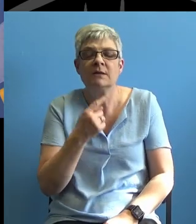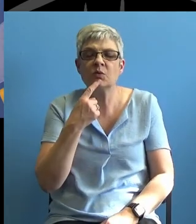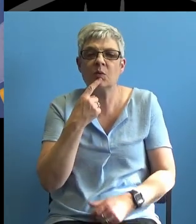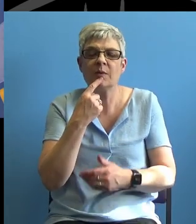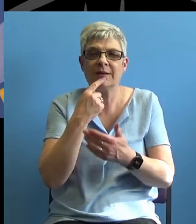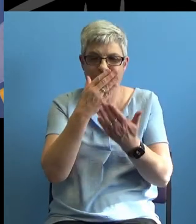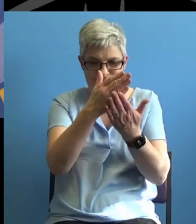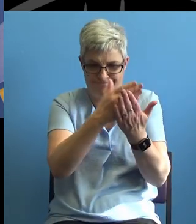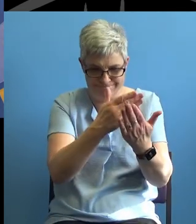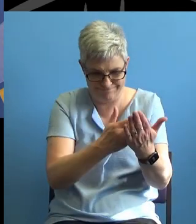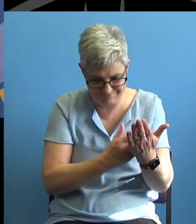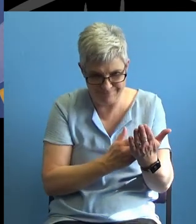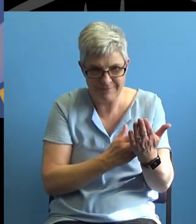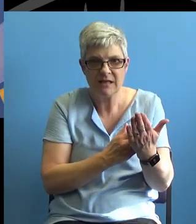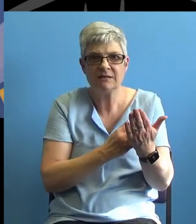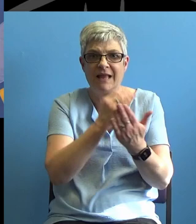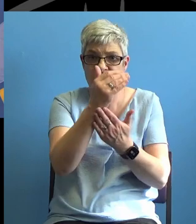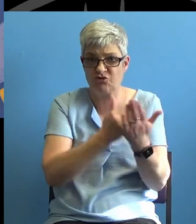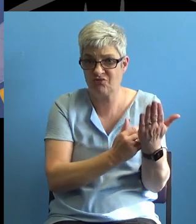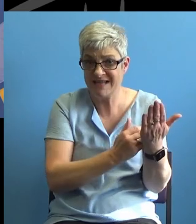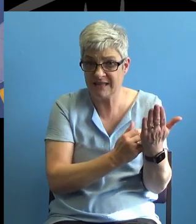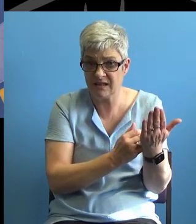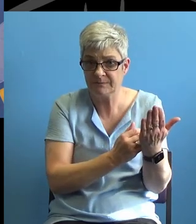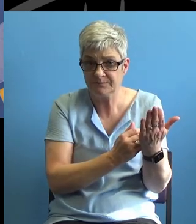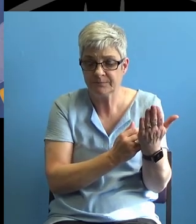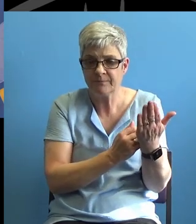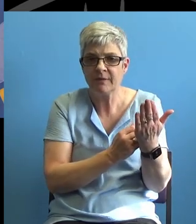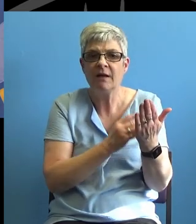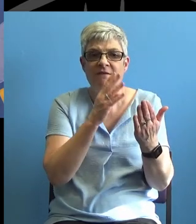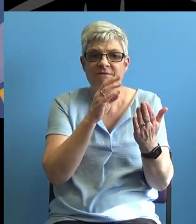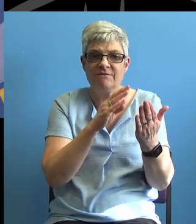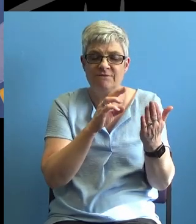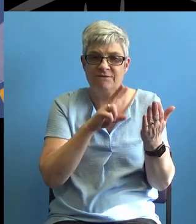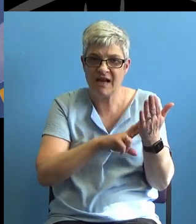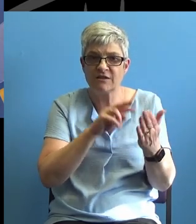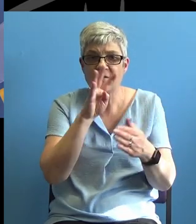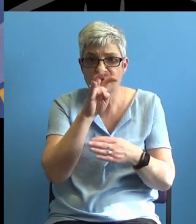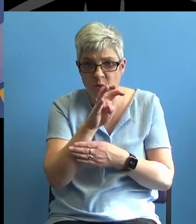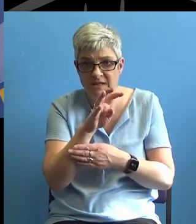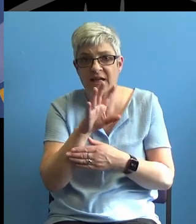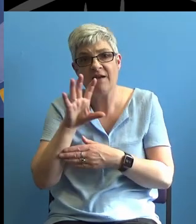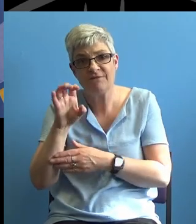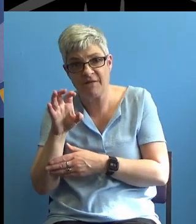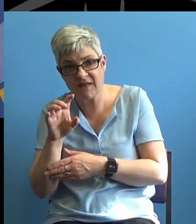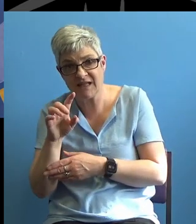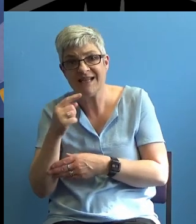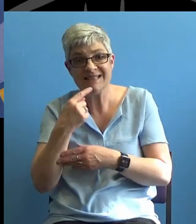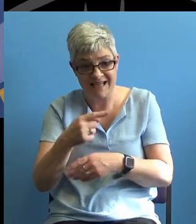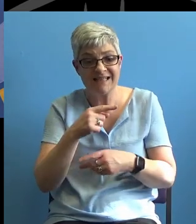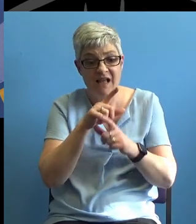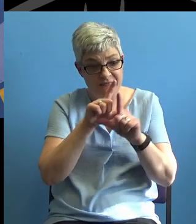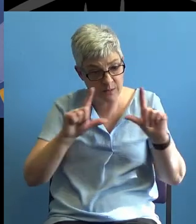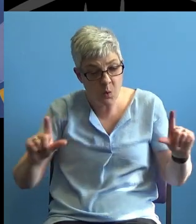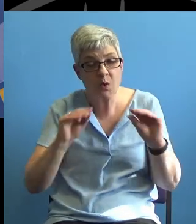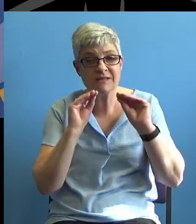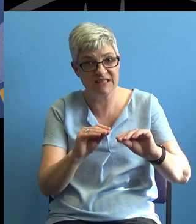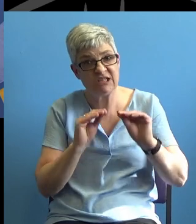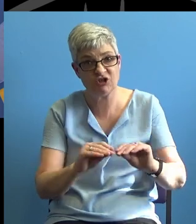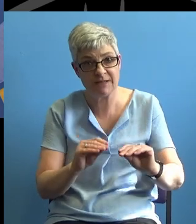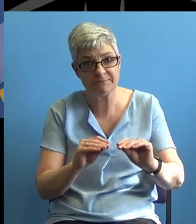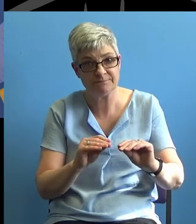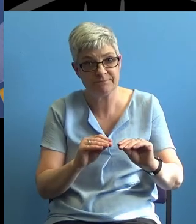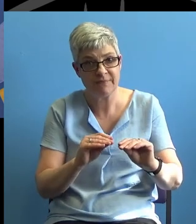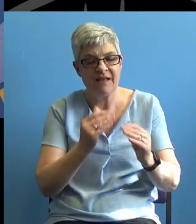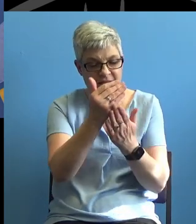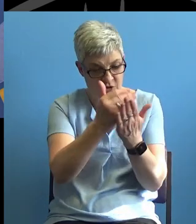he sets out a short creed, verse 14, and underlines, verse 15, that that's the Lord's teaching.